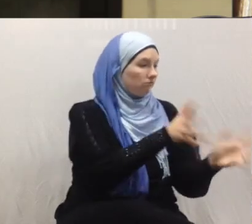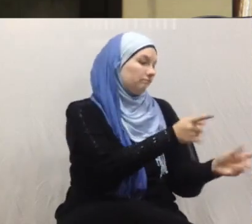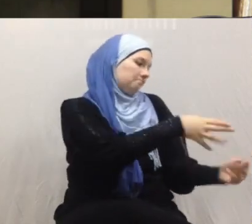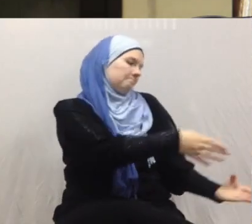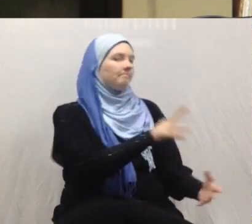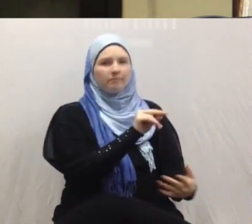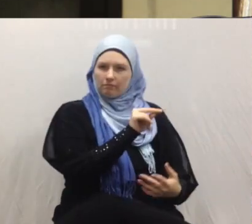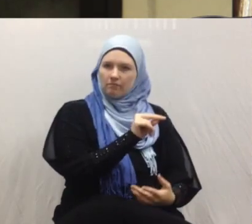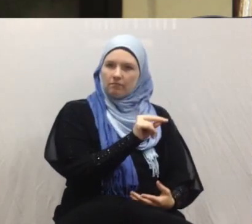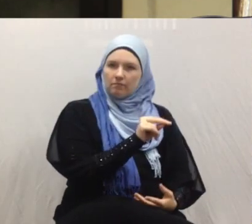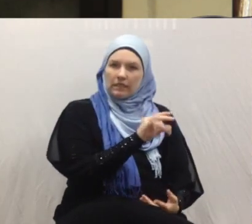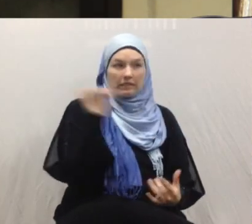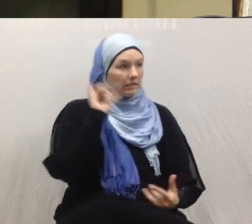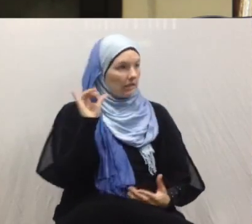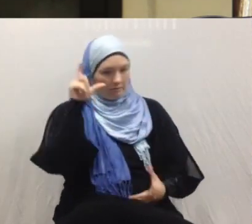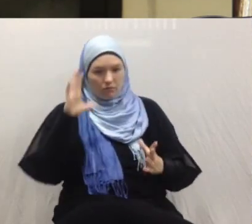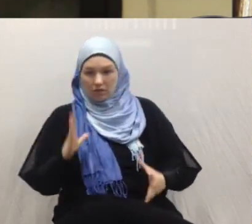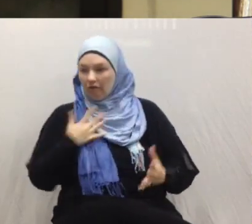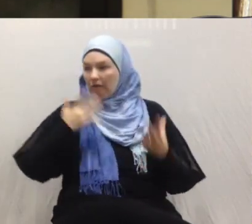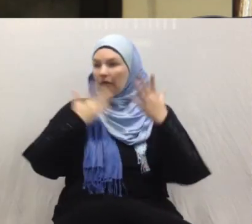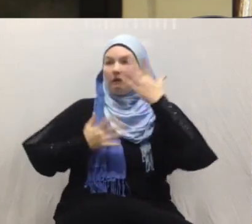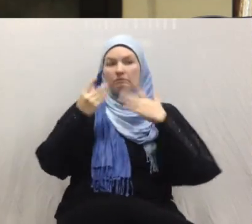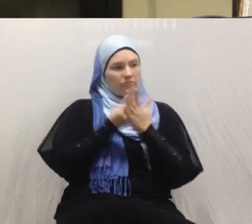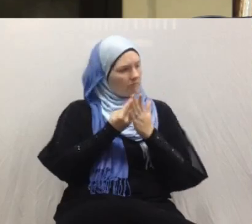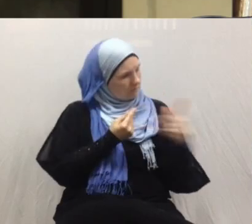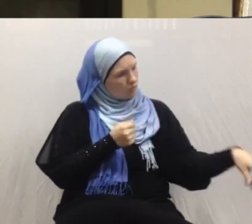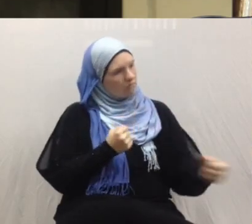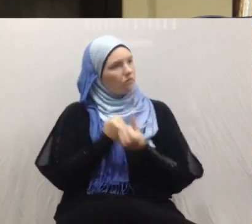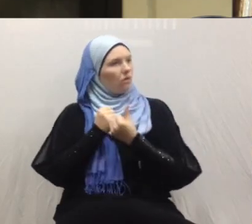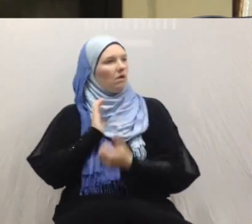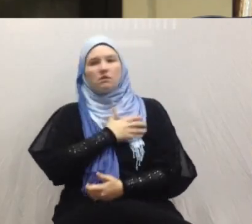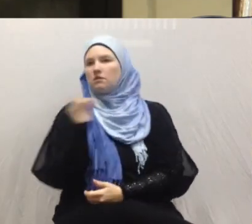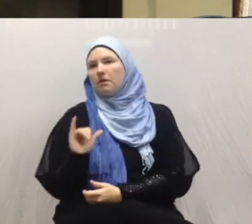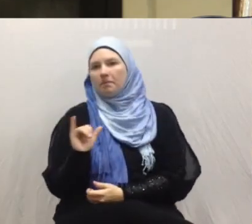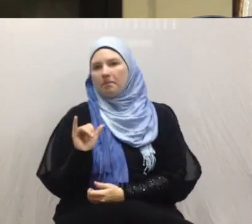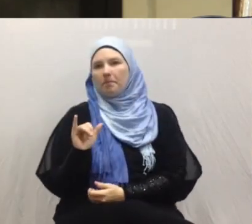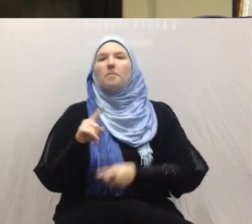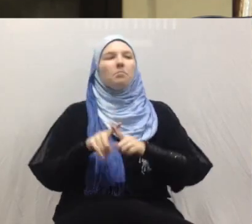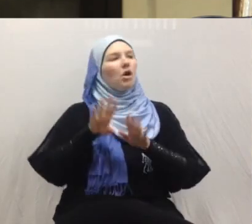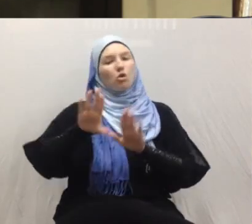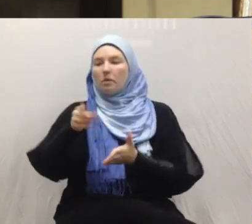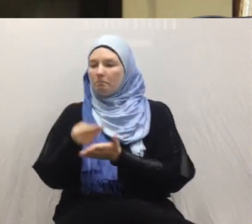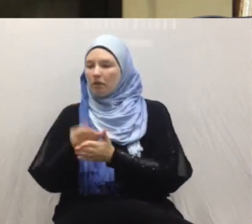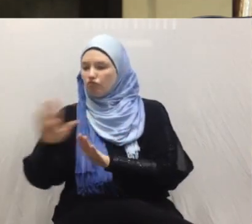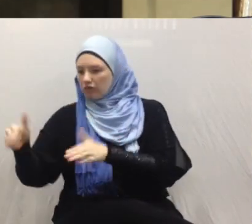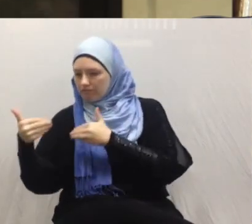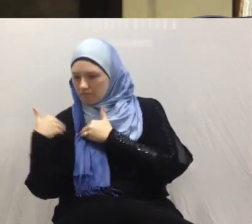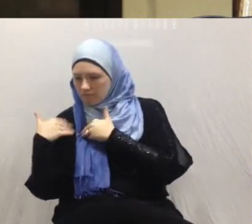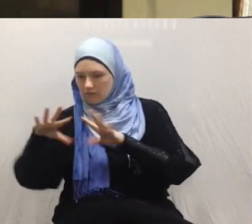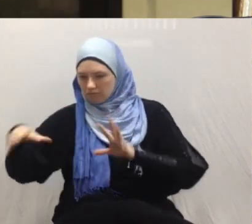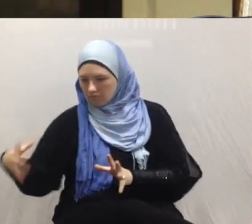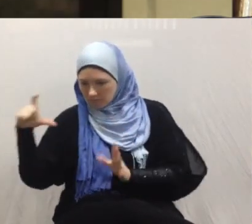consultation. And loyalty is a protection against treachery. A man is not liable for his